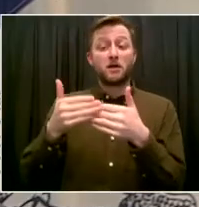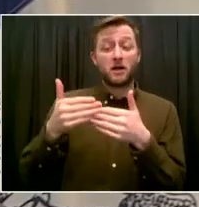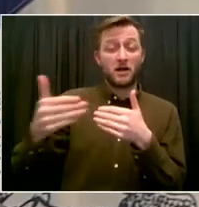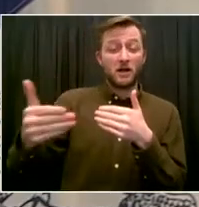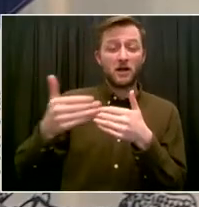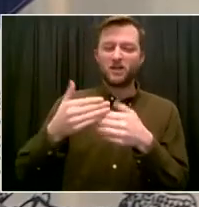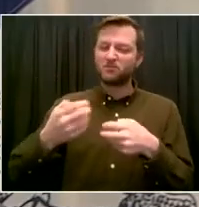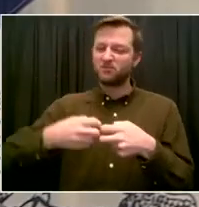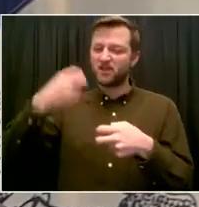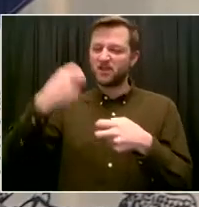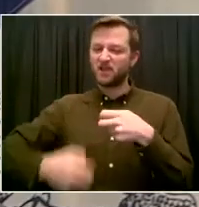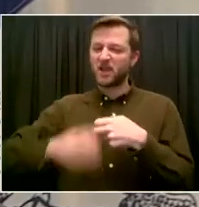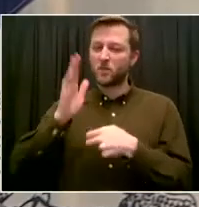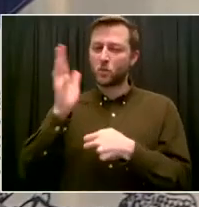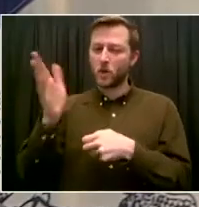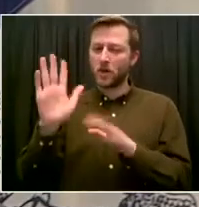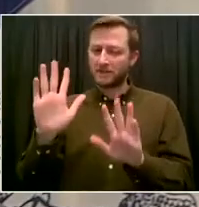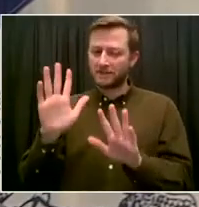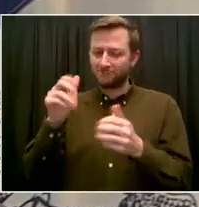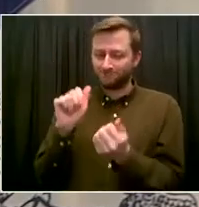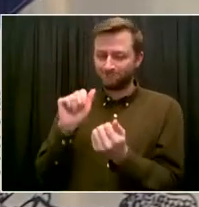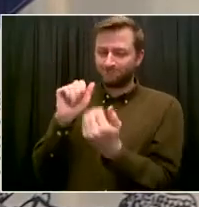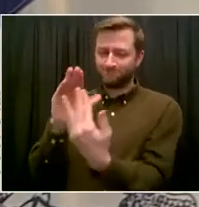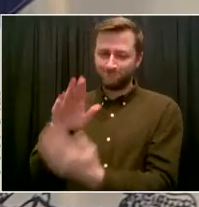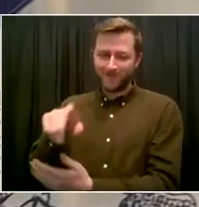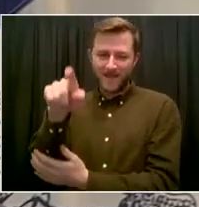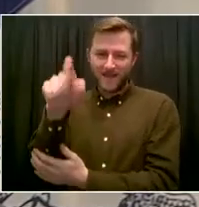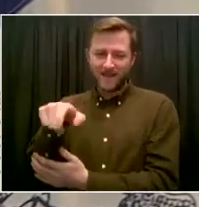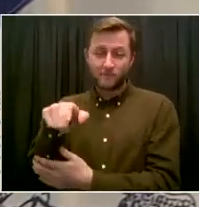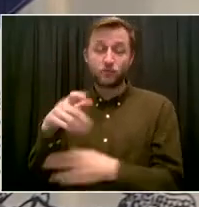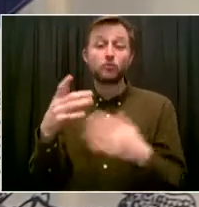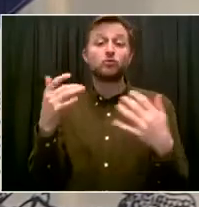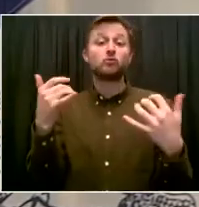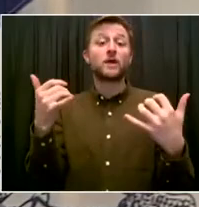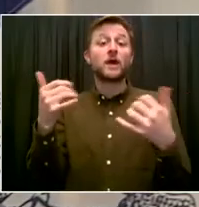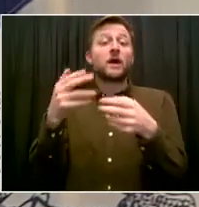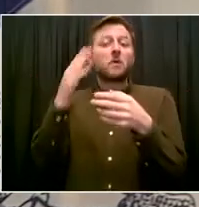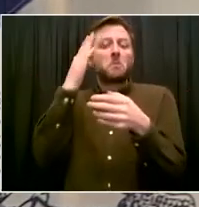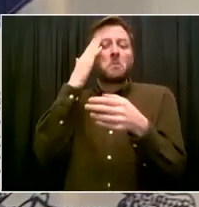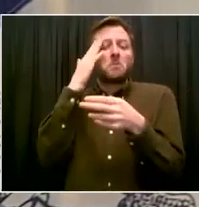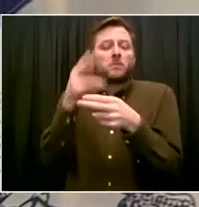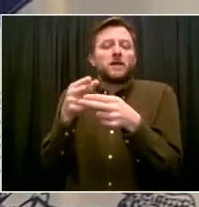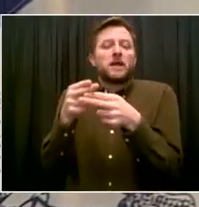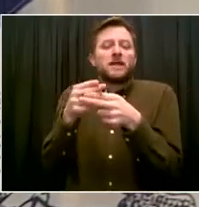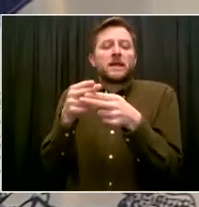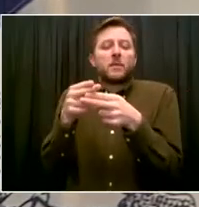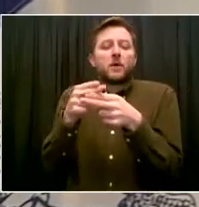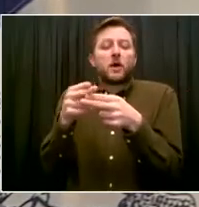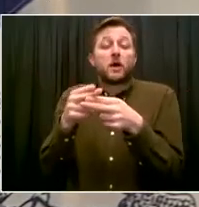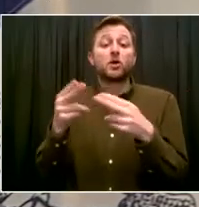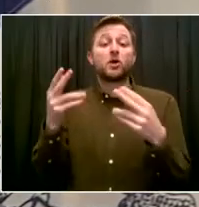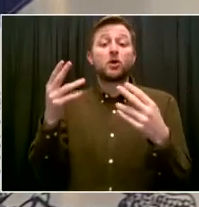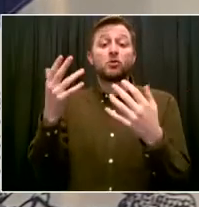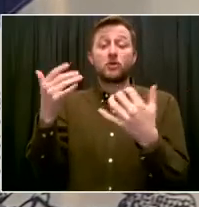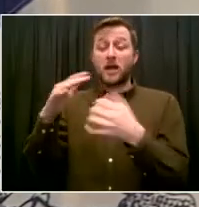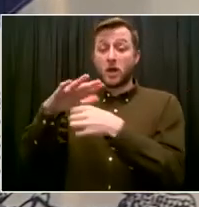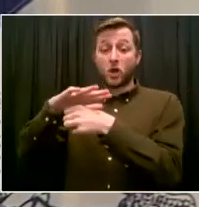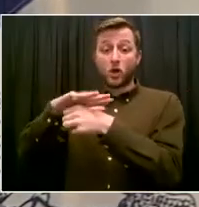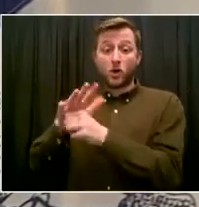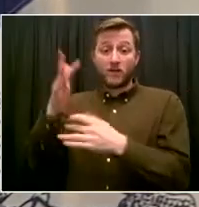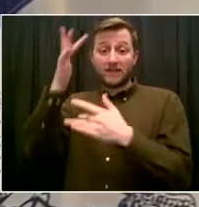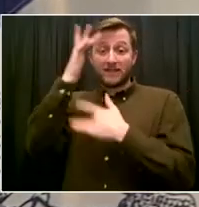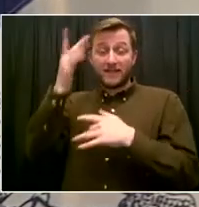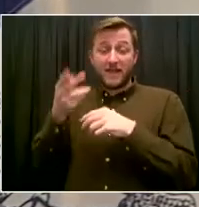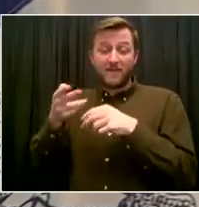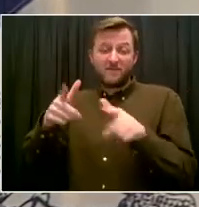be a temporary reality, and I want to emphasize that. What we're seeing so far from Omicron is a very fast upsurge and then goes back